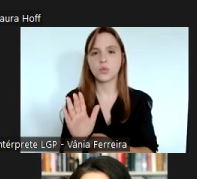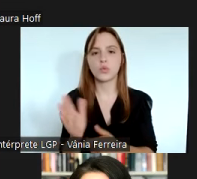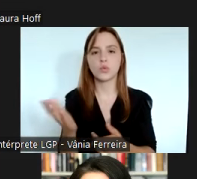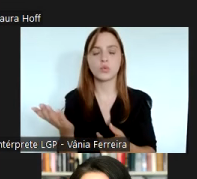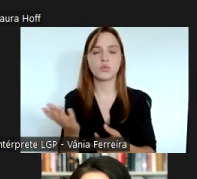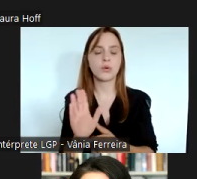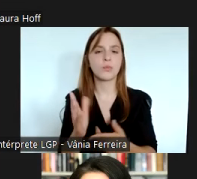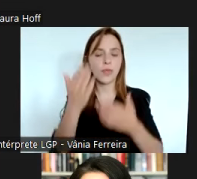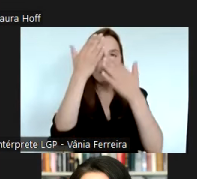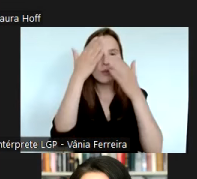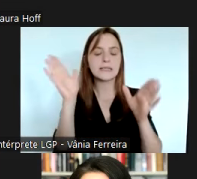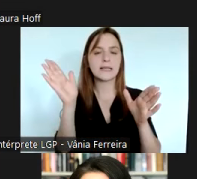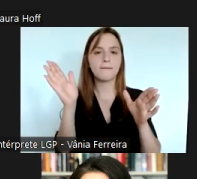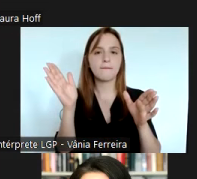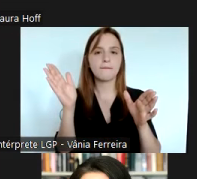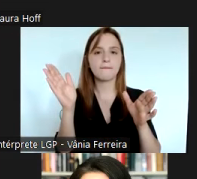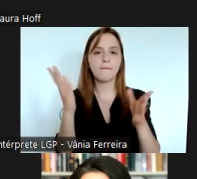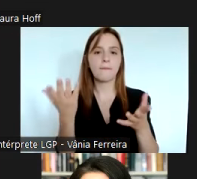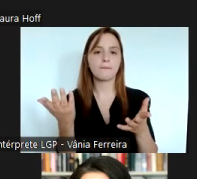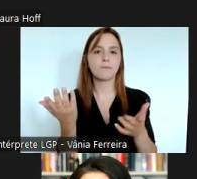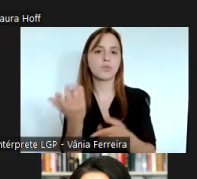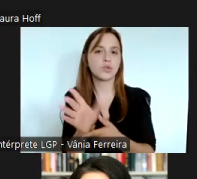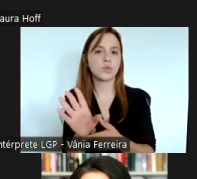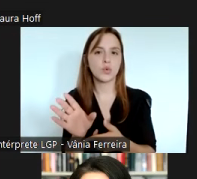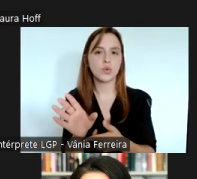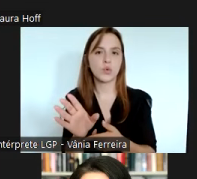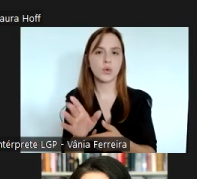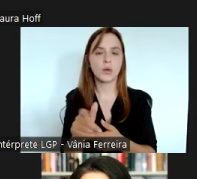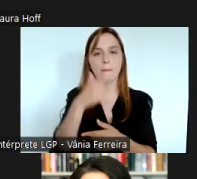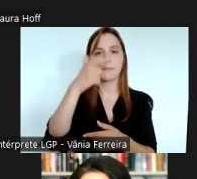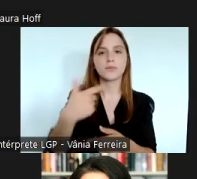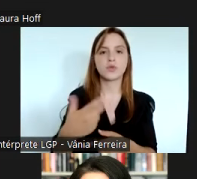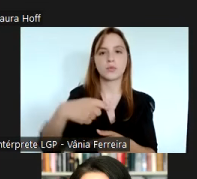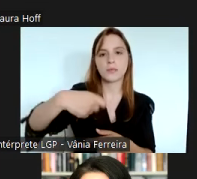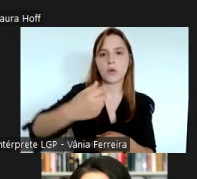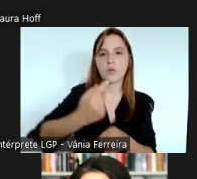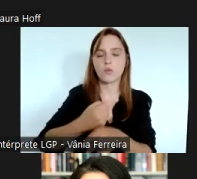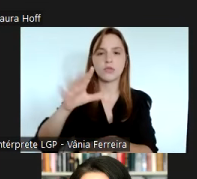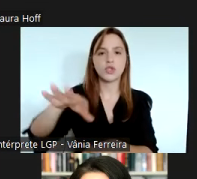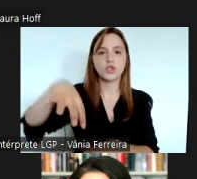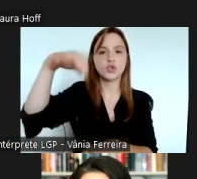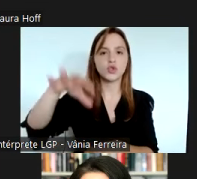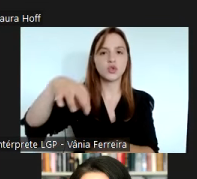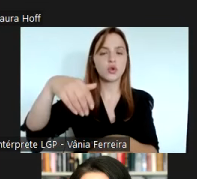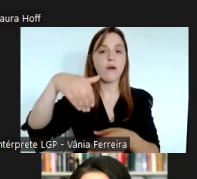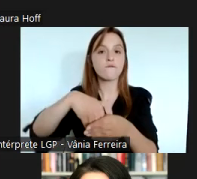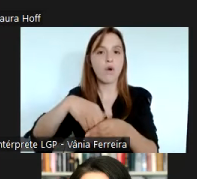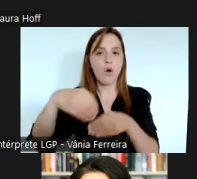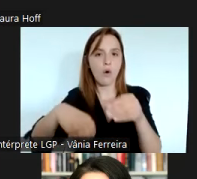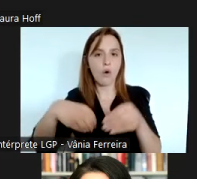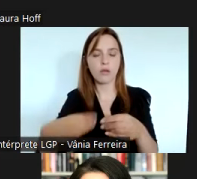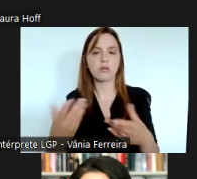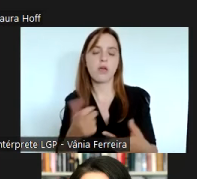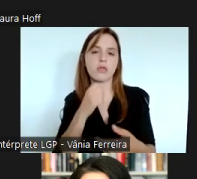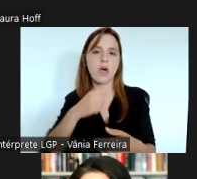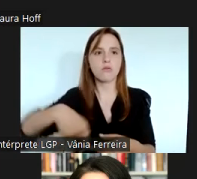democracy to electing officials every now and then, but it's a process we all construct every day